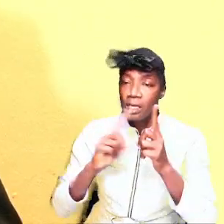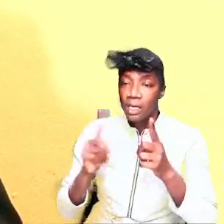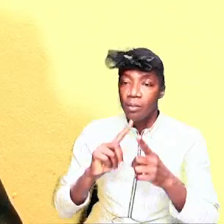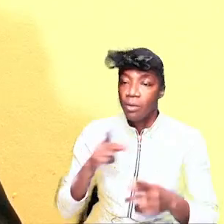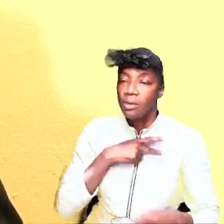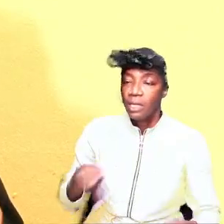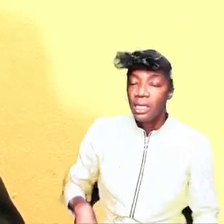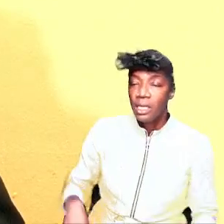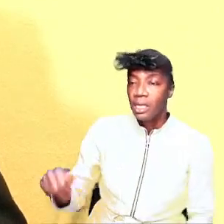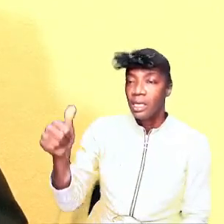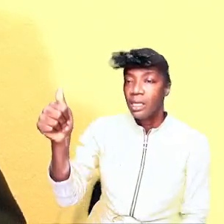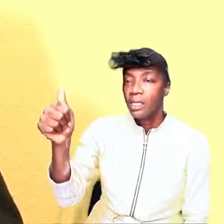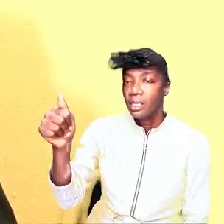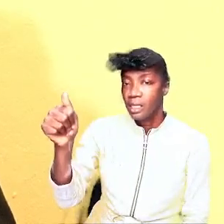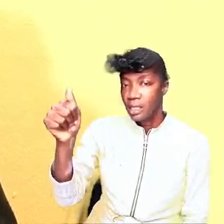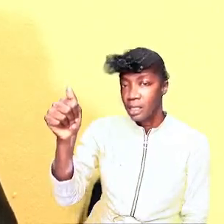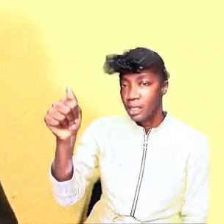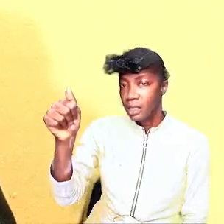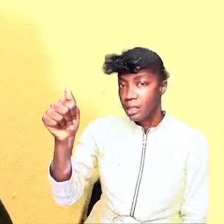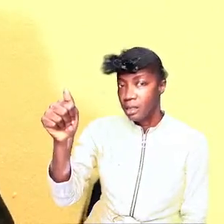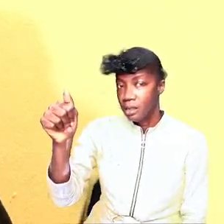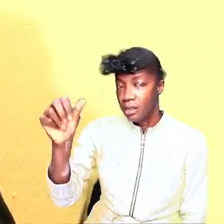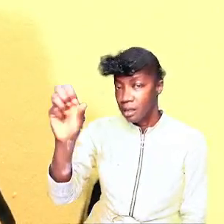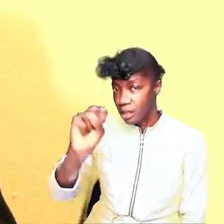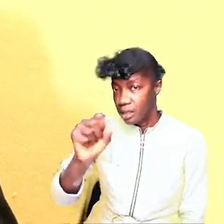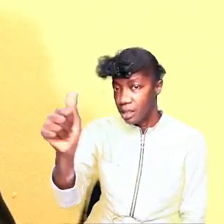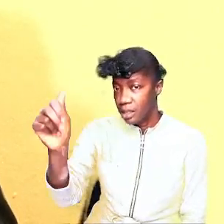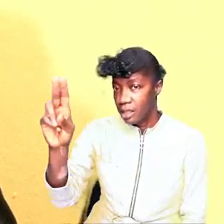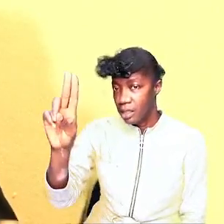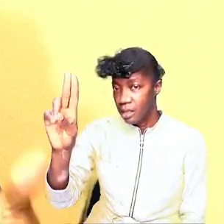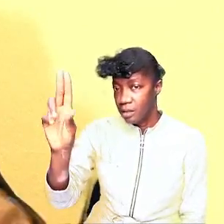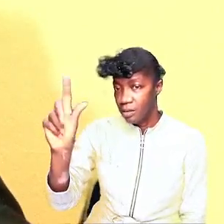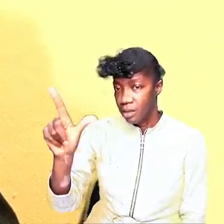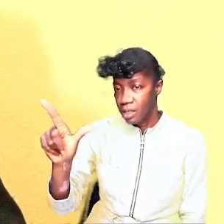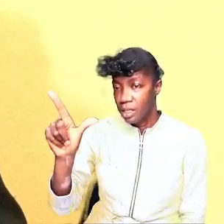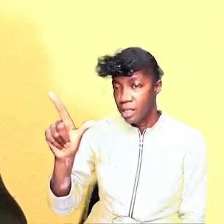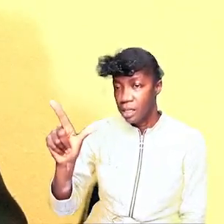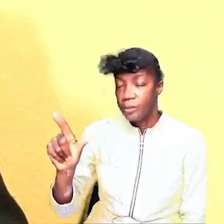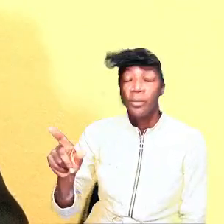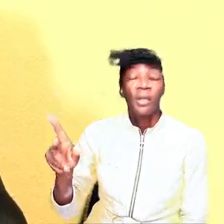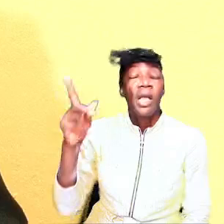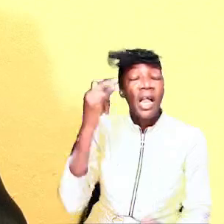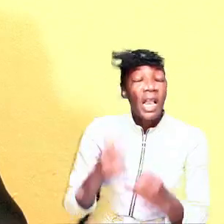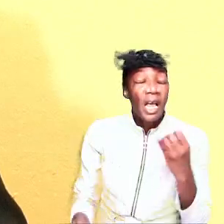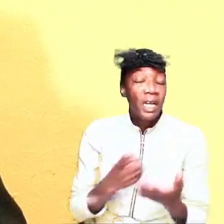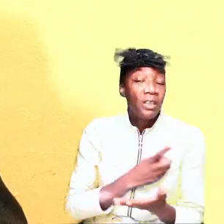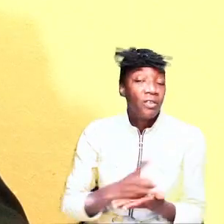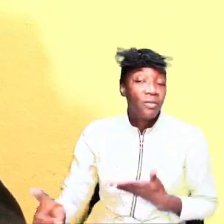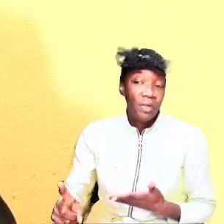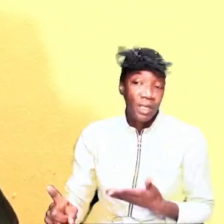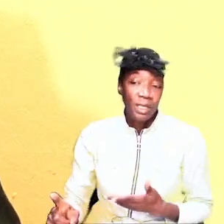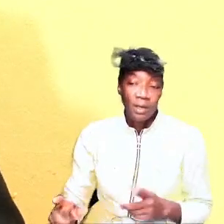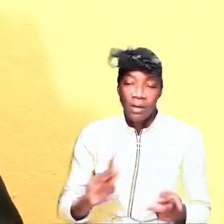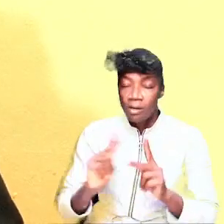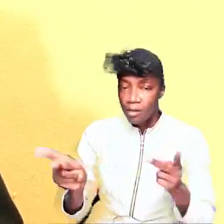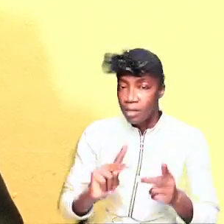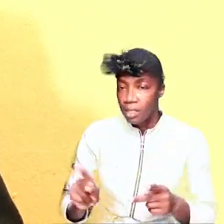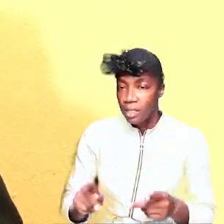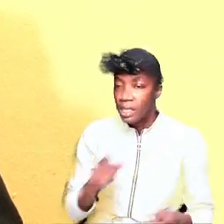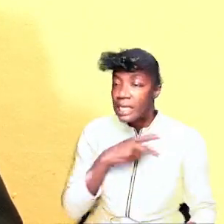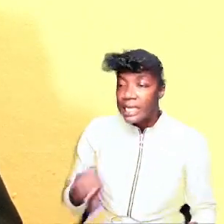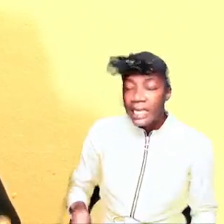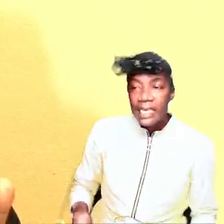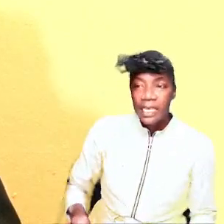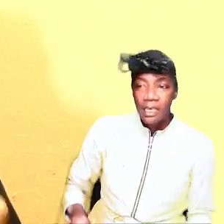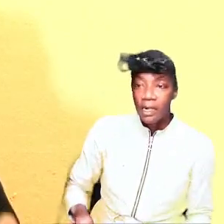last week and the week before, you would have recognized that we are spending some time to deal with King Saul. As